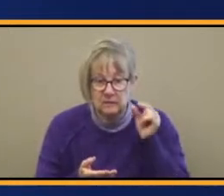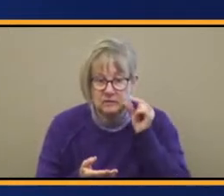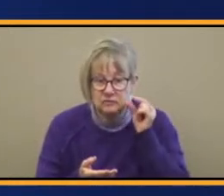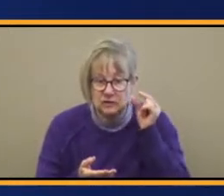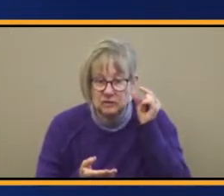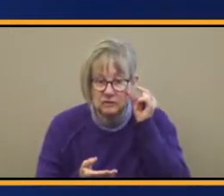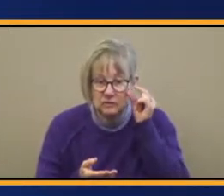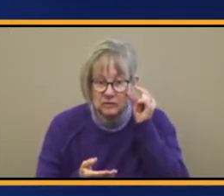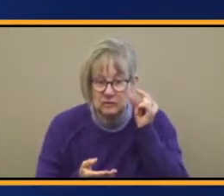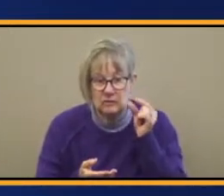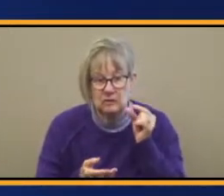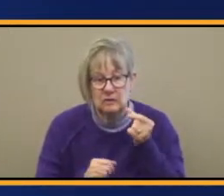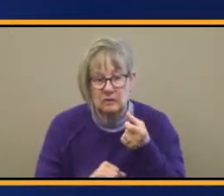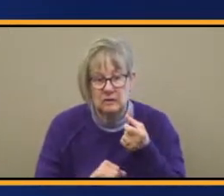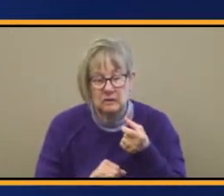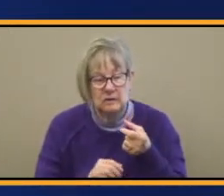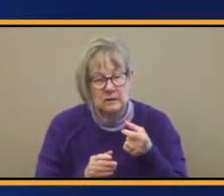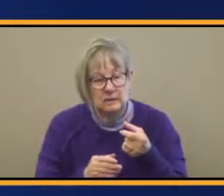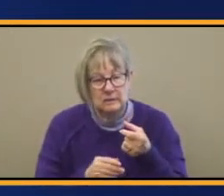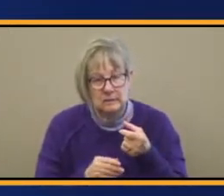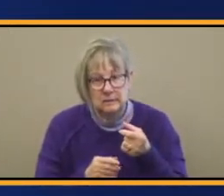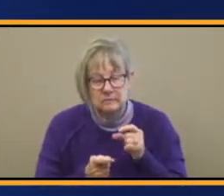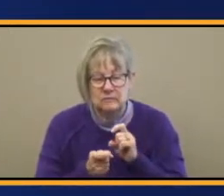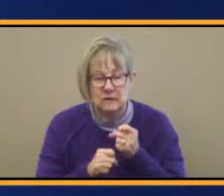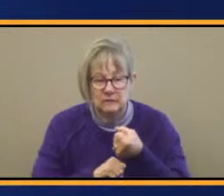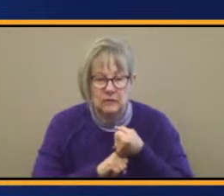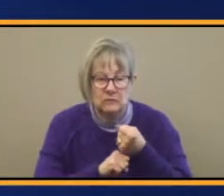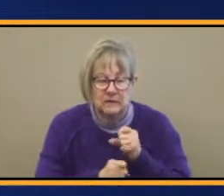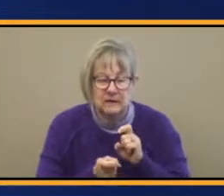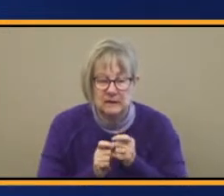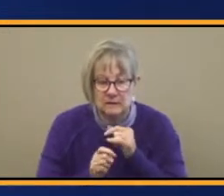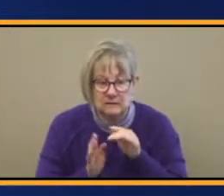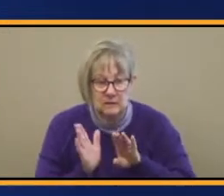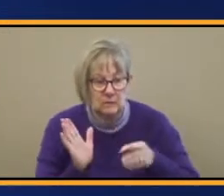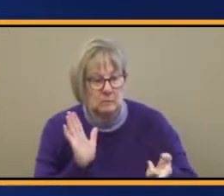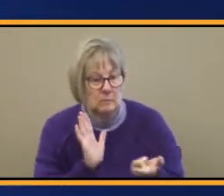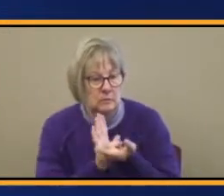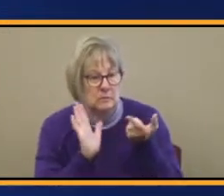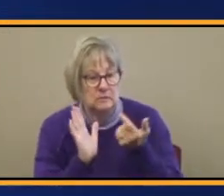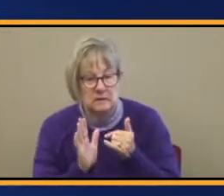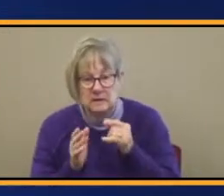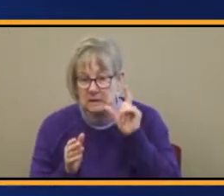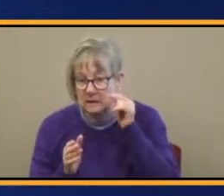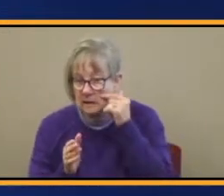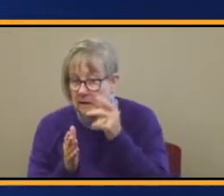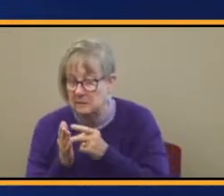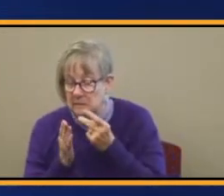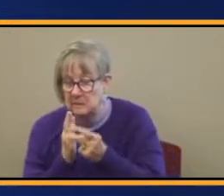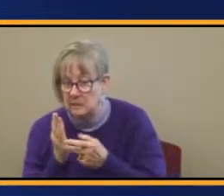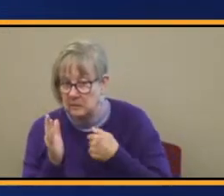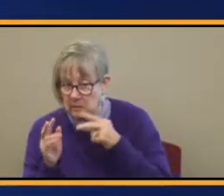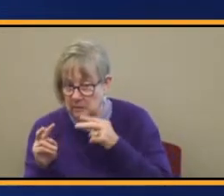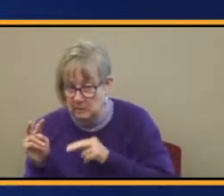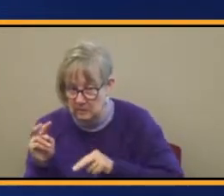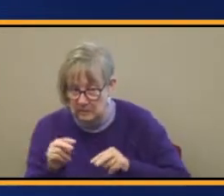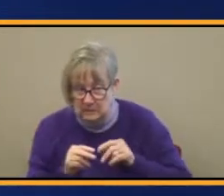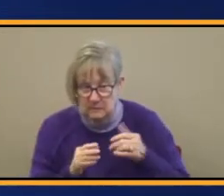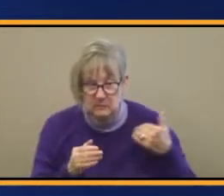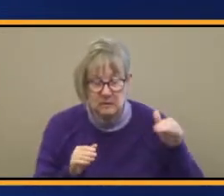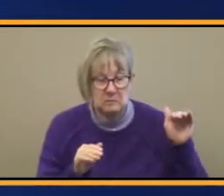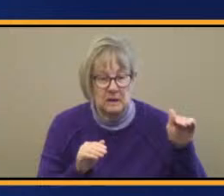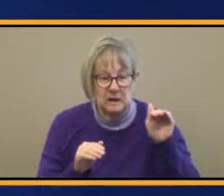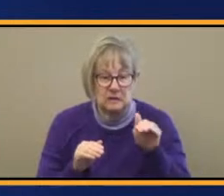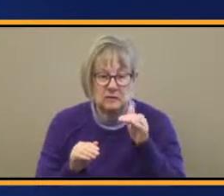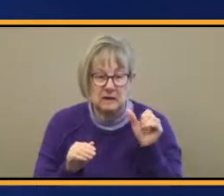care. Is there a prohibition? Are there any government programs that we can look at? And as a reminder for anybody who's